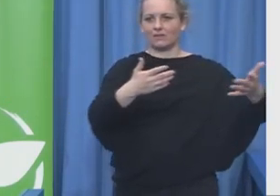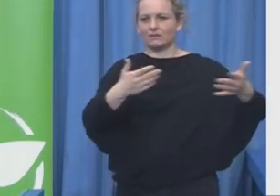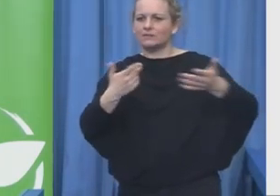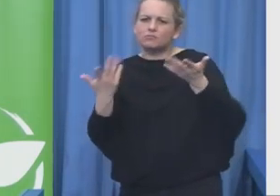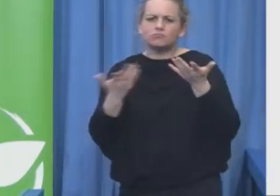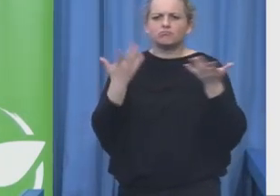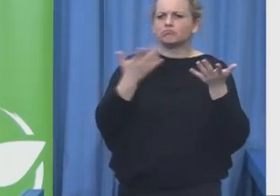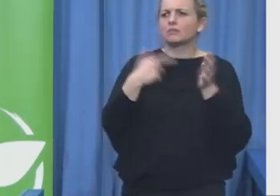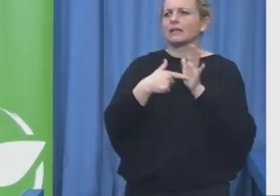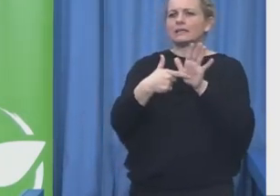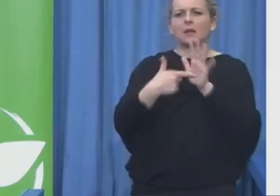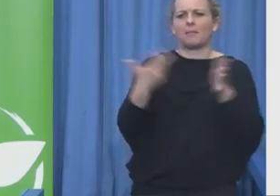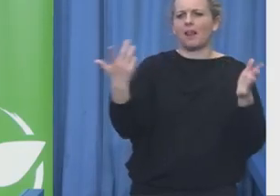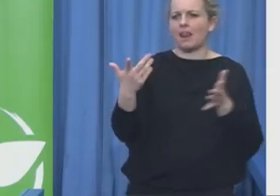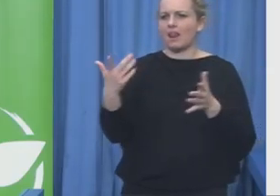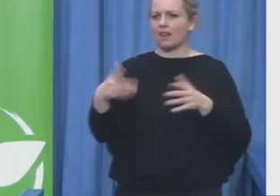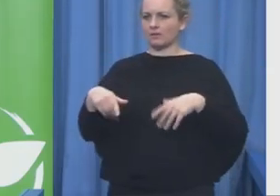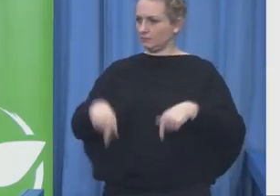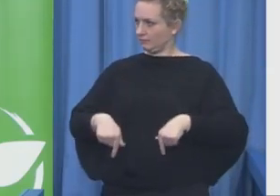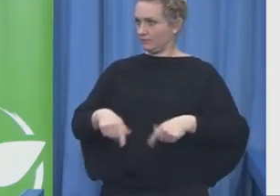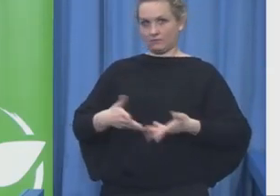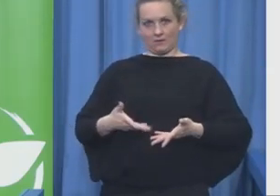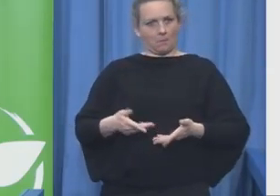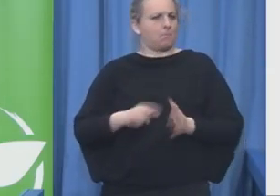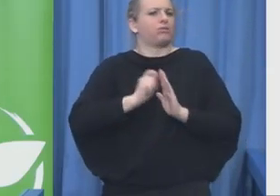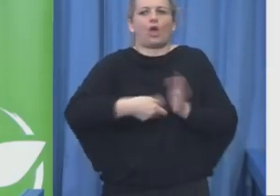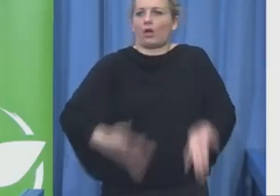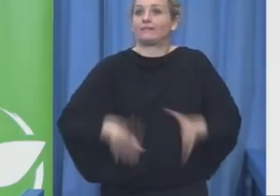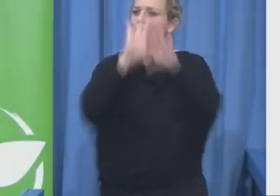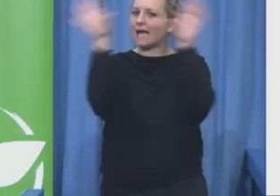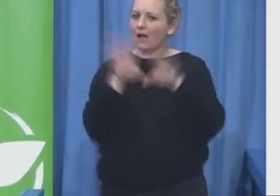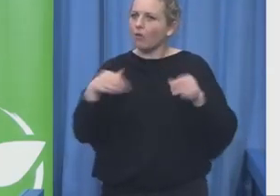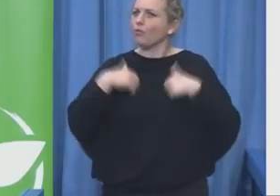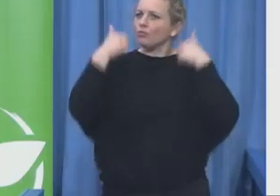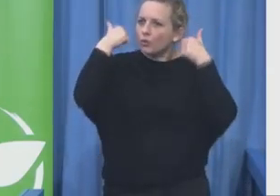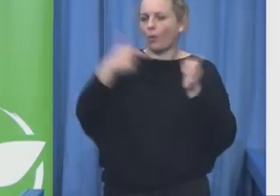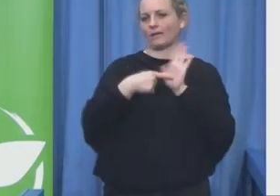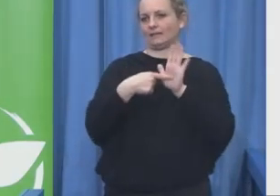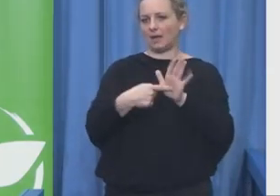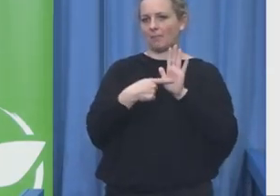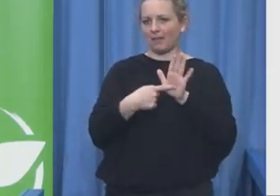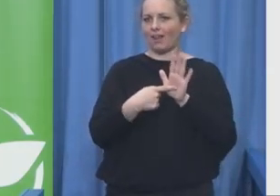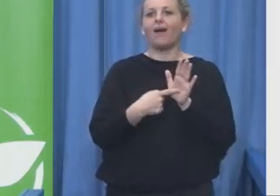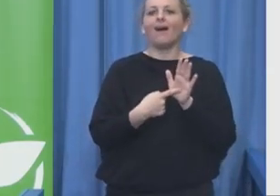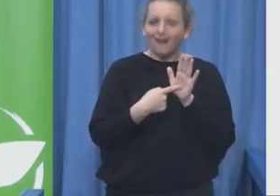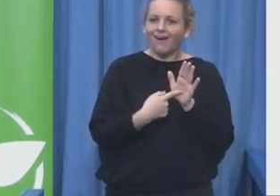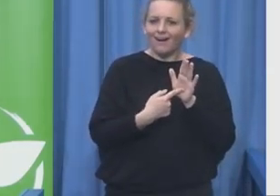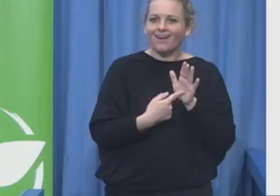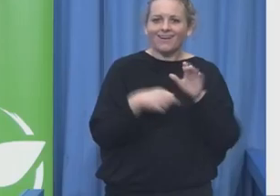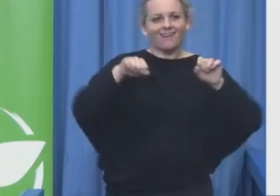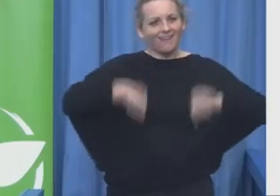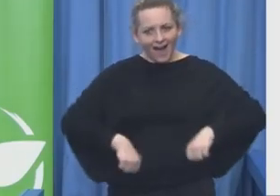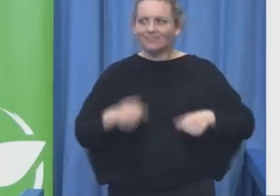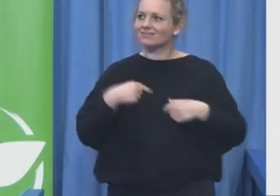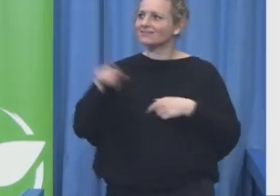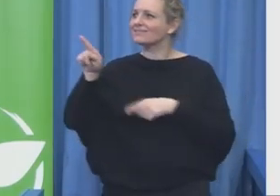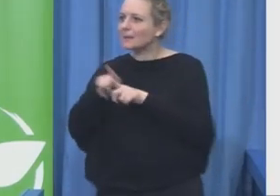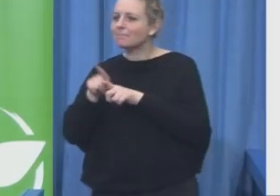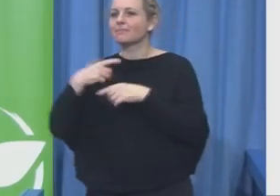really curating all of that information and then being able to share it within the World Bank so that our projects can better